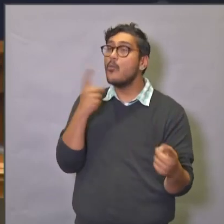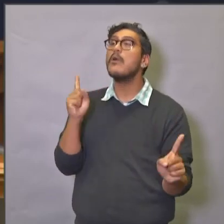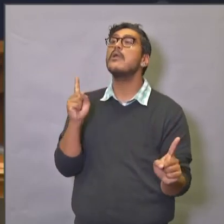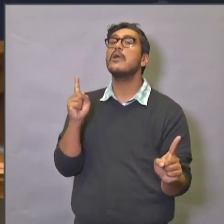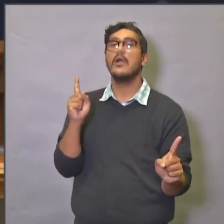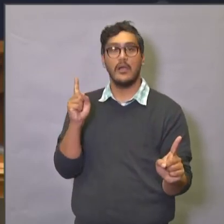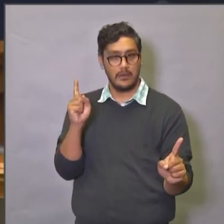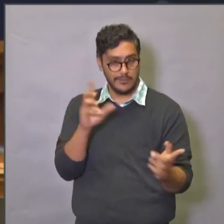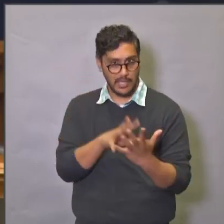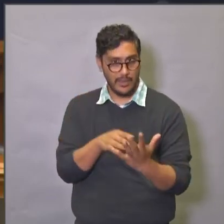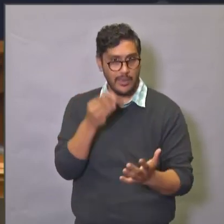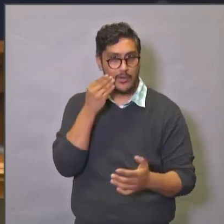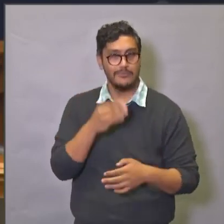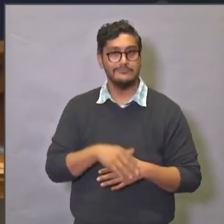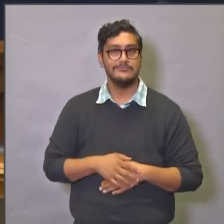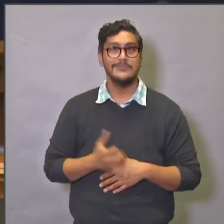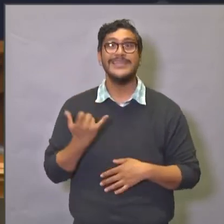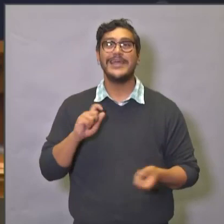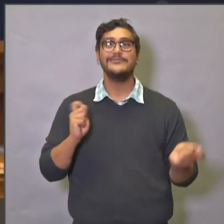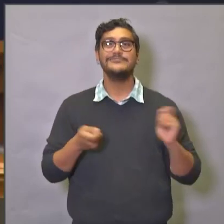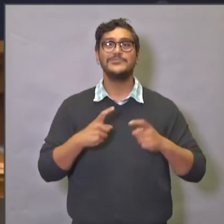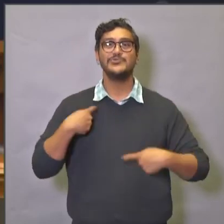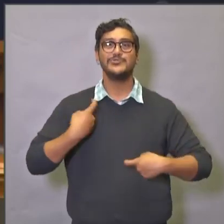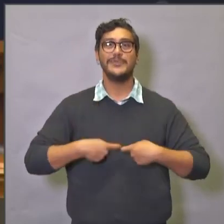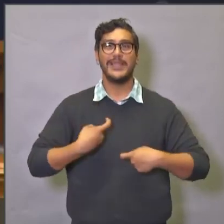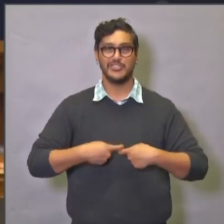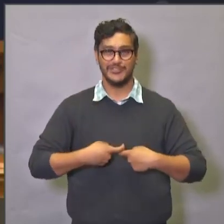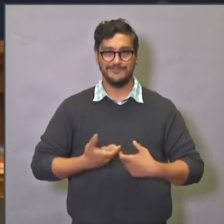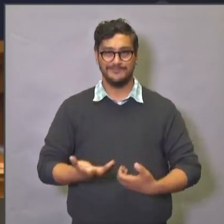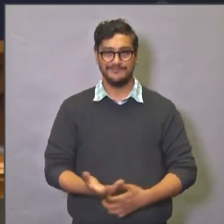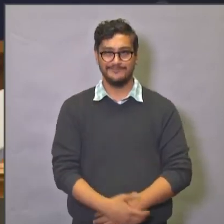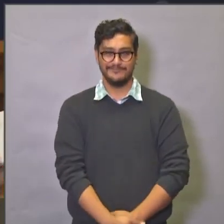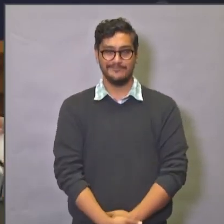now we'll have remarks in Spanish from Jackie Valenzuela.